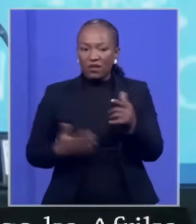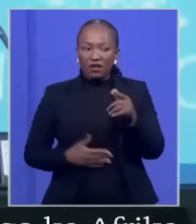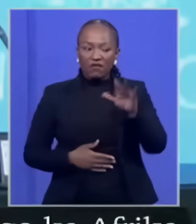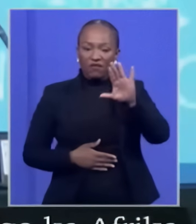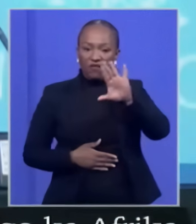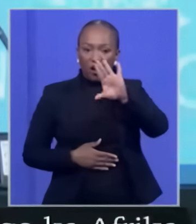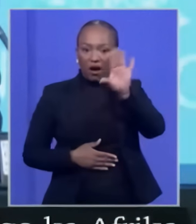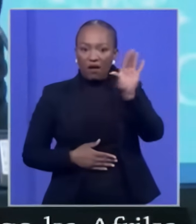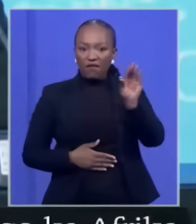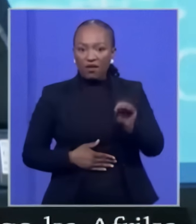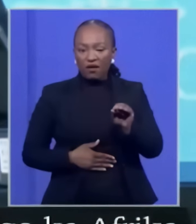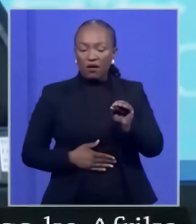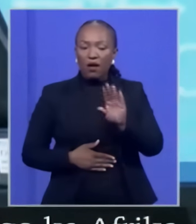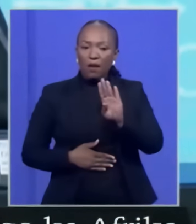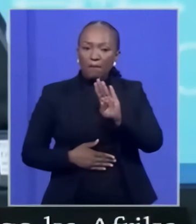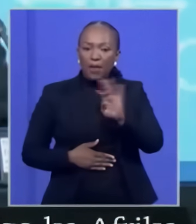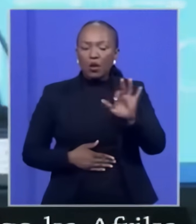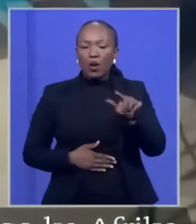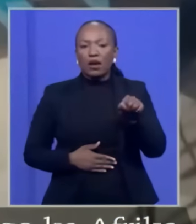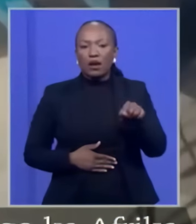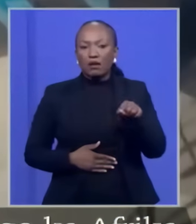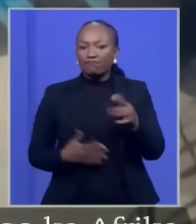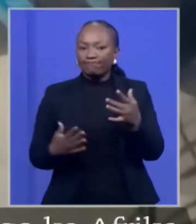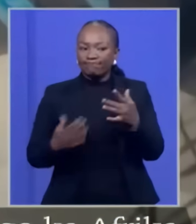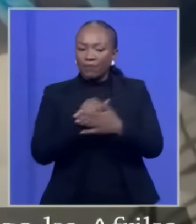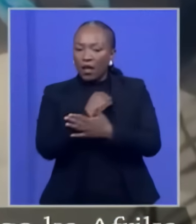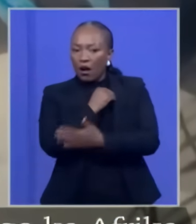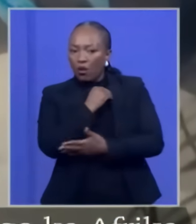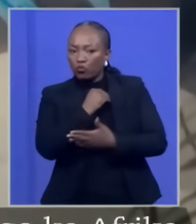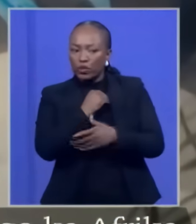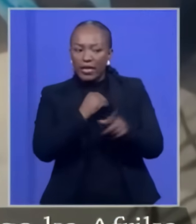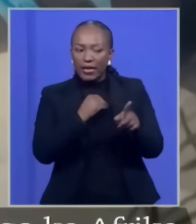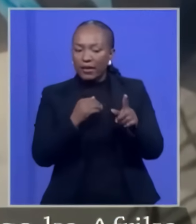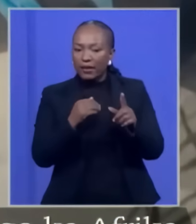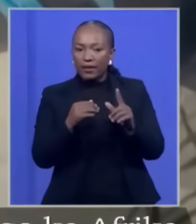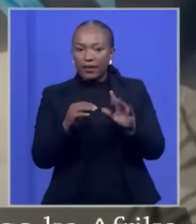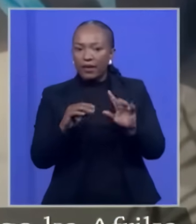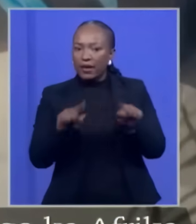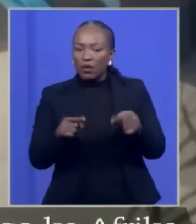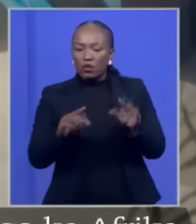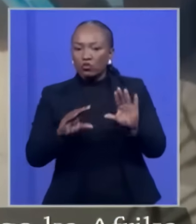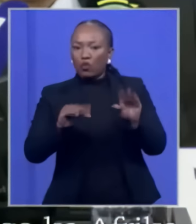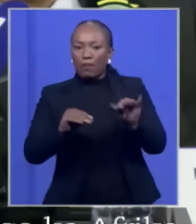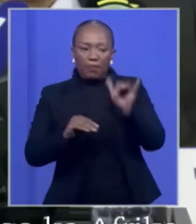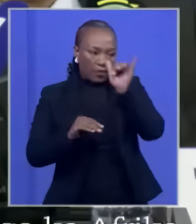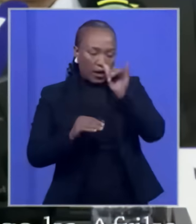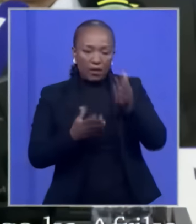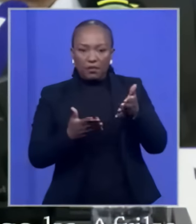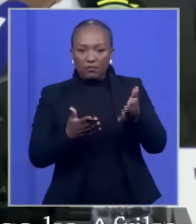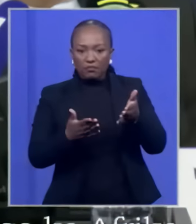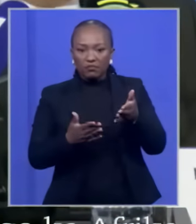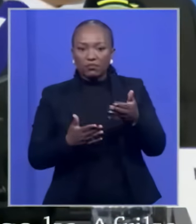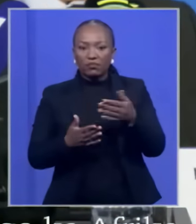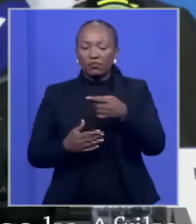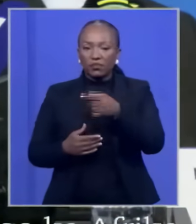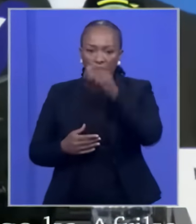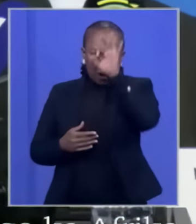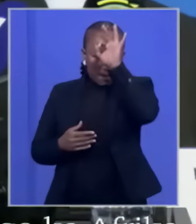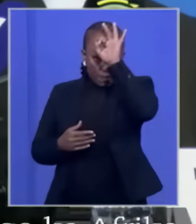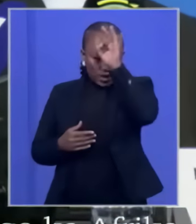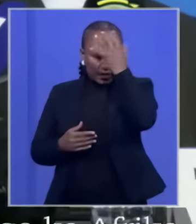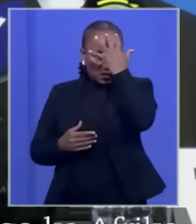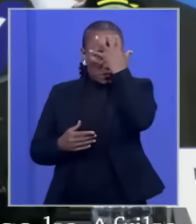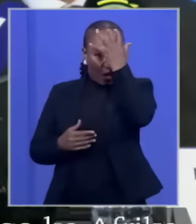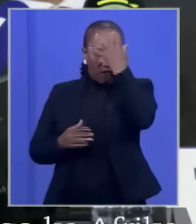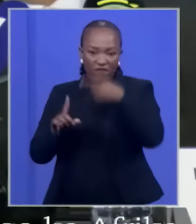Afrika dibilione tša diranta le gore a go naga yeo e ka lwantšhanago le bosenyi bjo e le noši. Tona ya motšaoswere ya maphodisa Professor